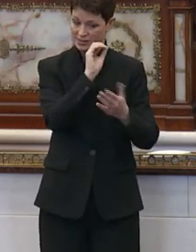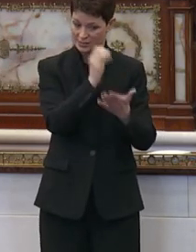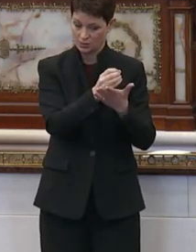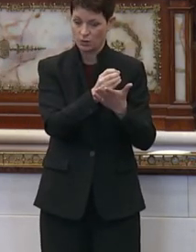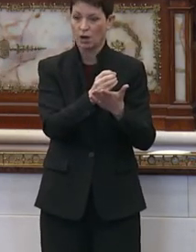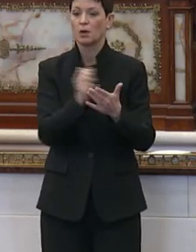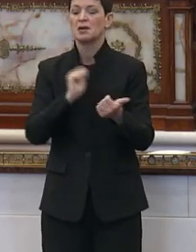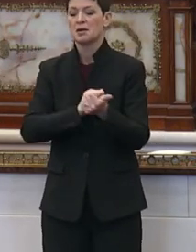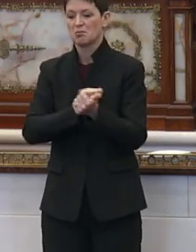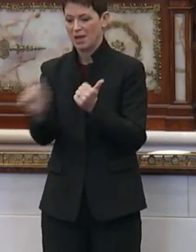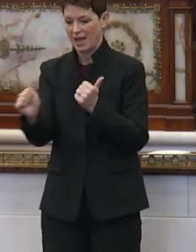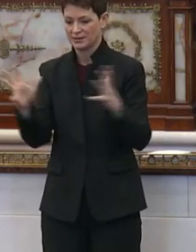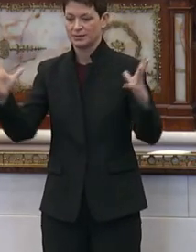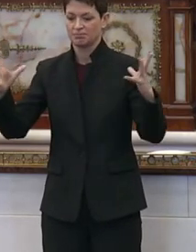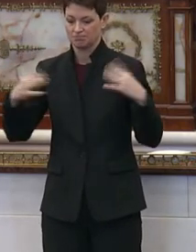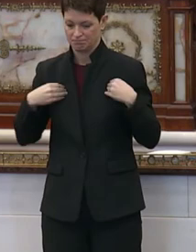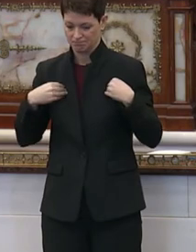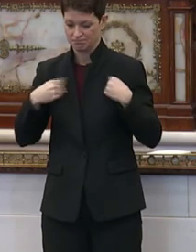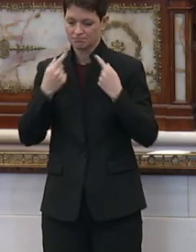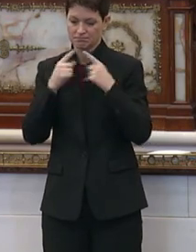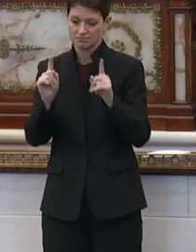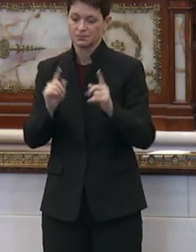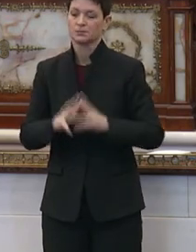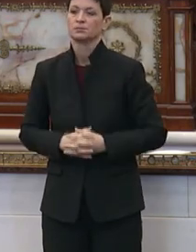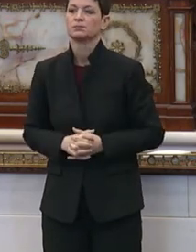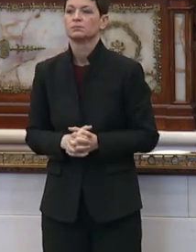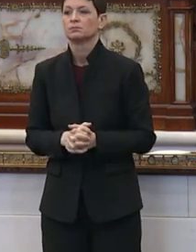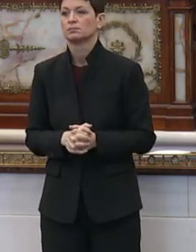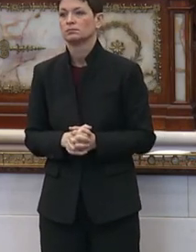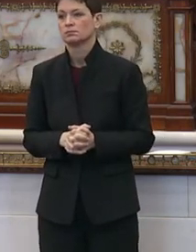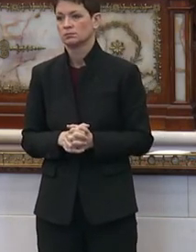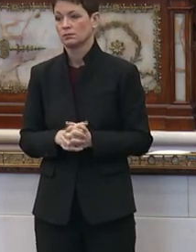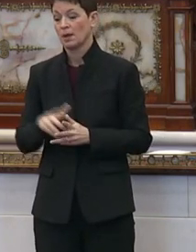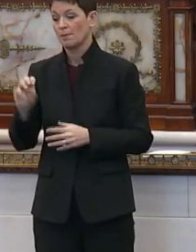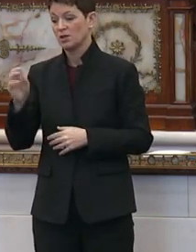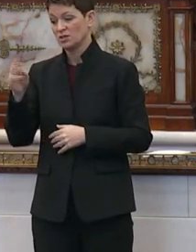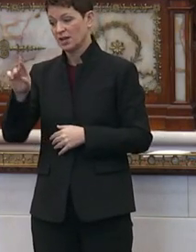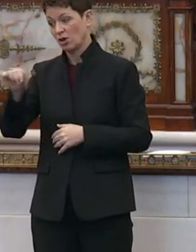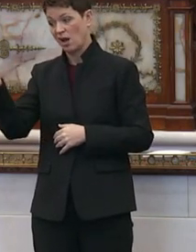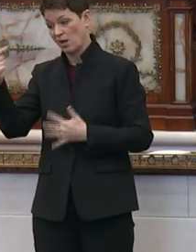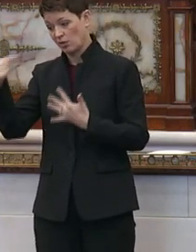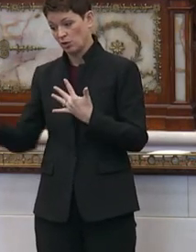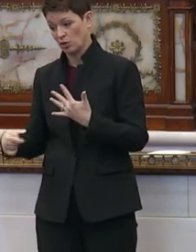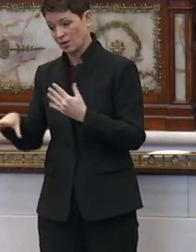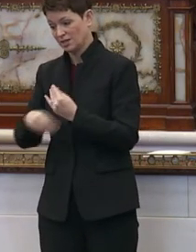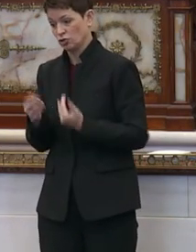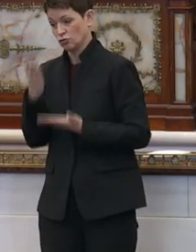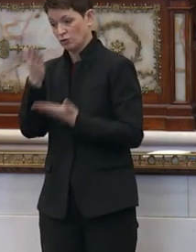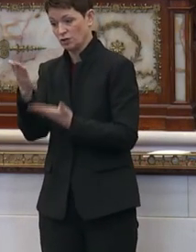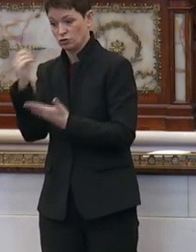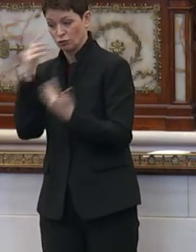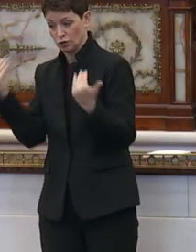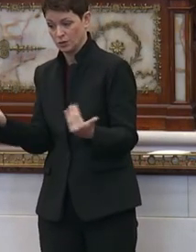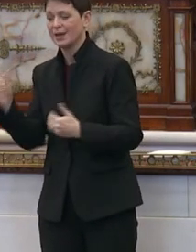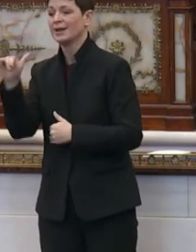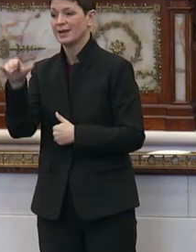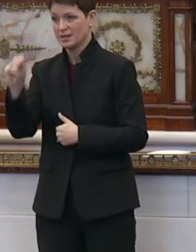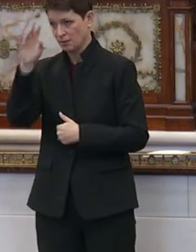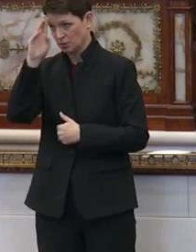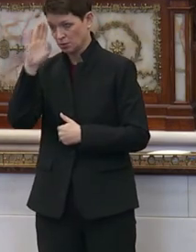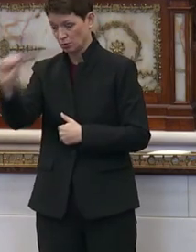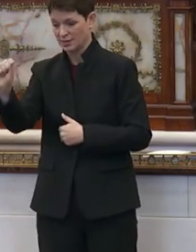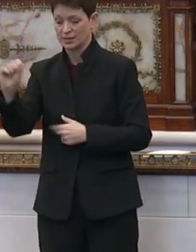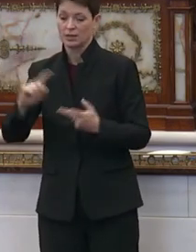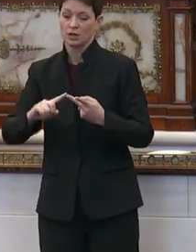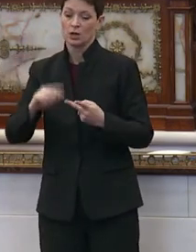are 0. Majority of all members present voting in affirmative. The bill passes. Mr. Decker, you have any additional resolution? Yes, Mr. President.